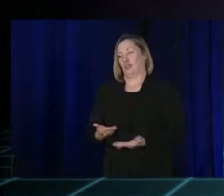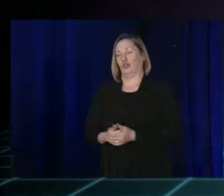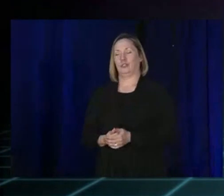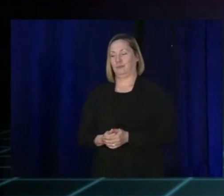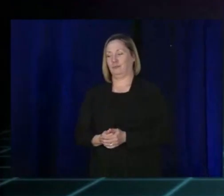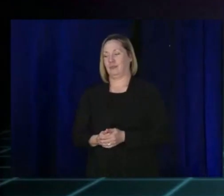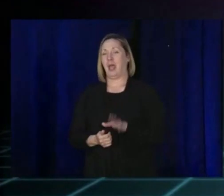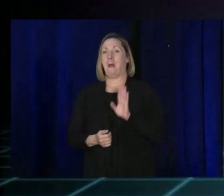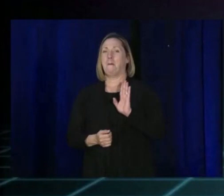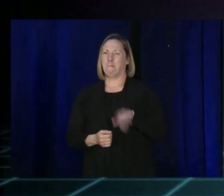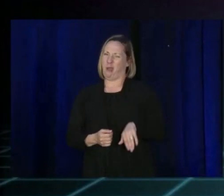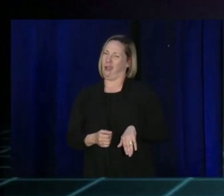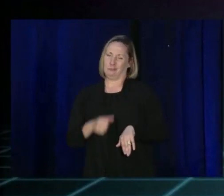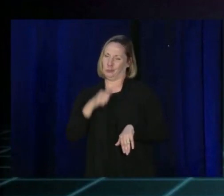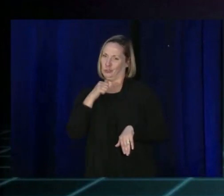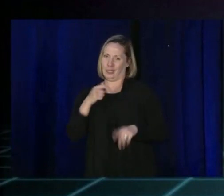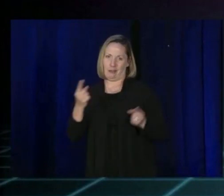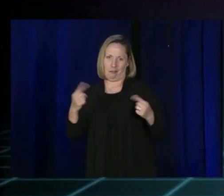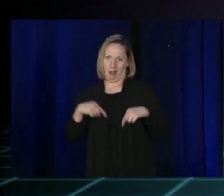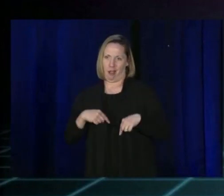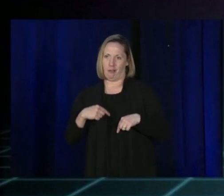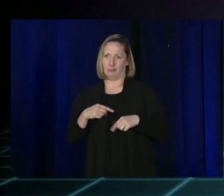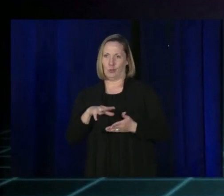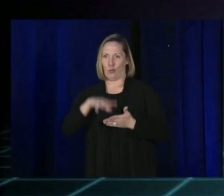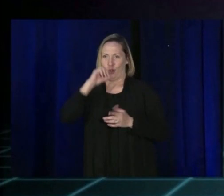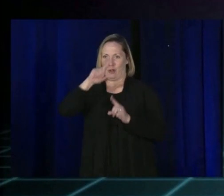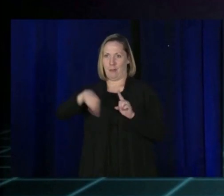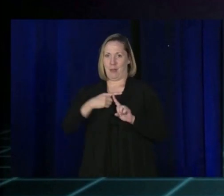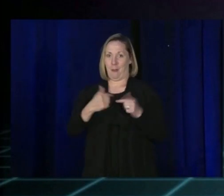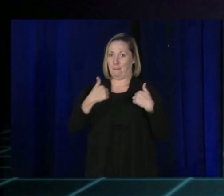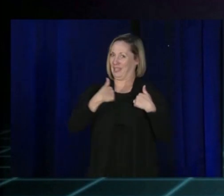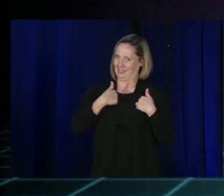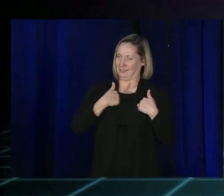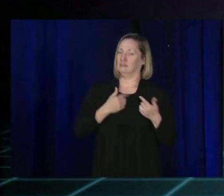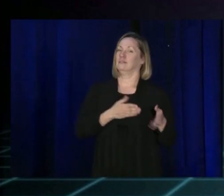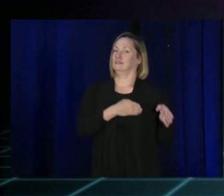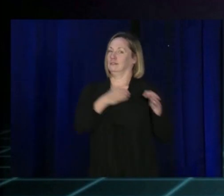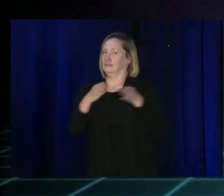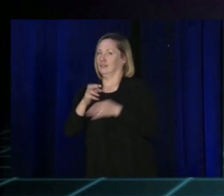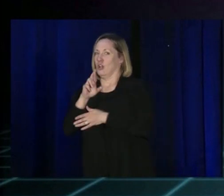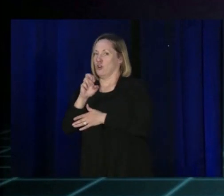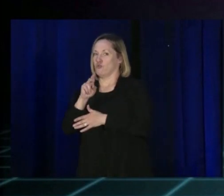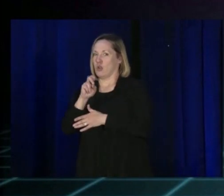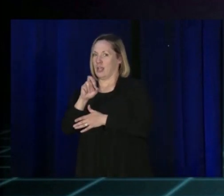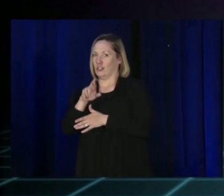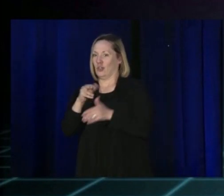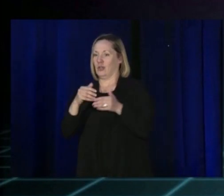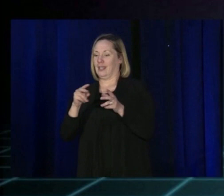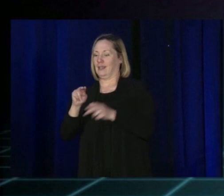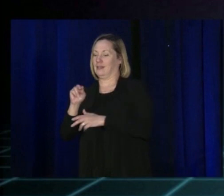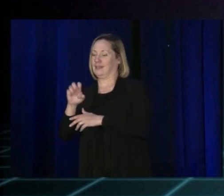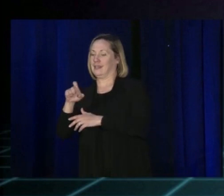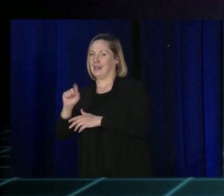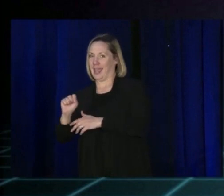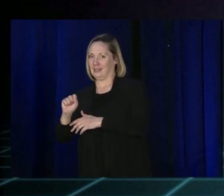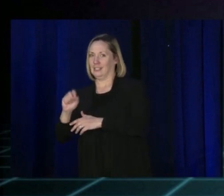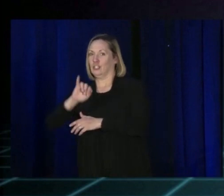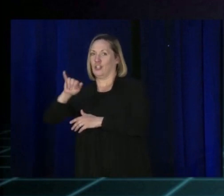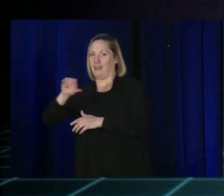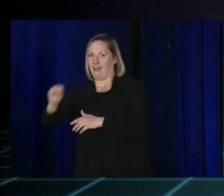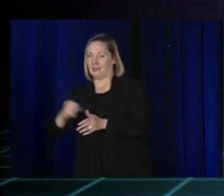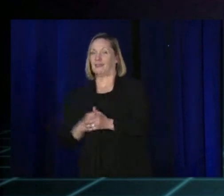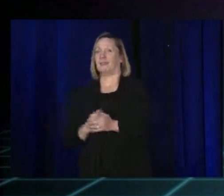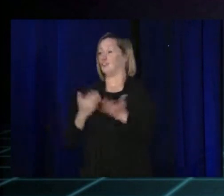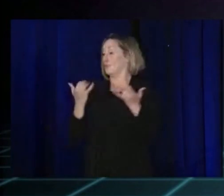hear more about me. You came to learn more about rendering in Next.js here. So let us